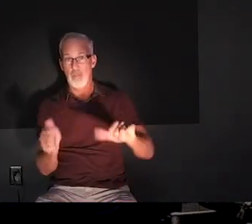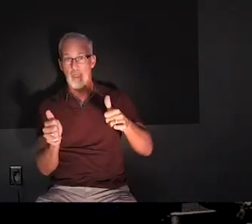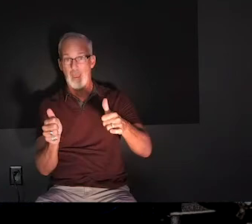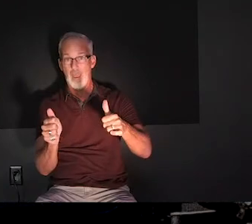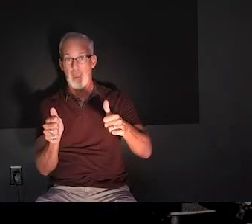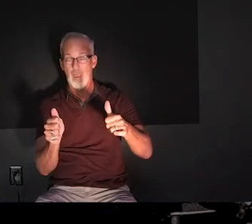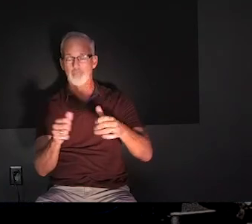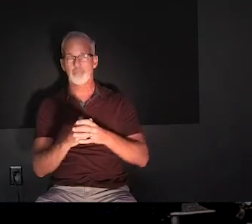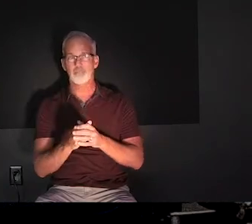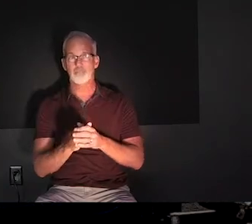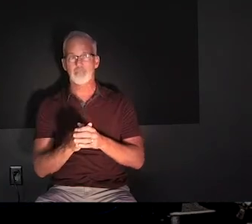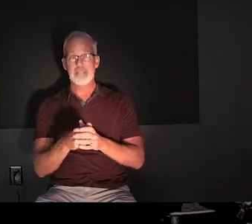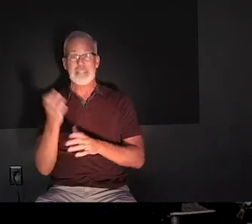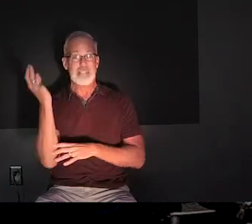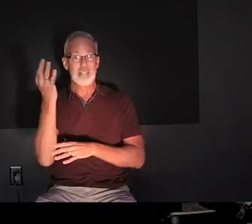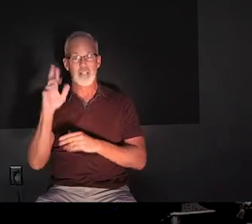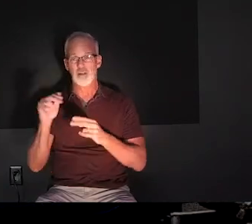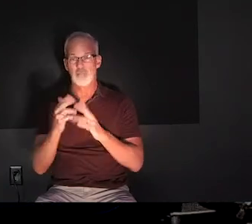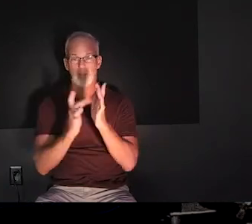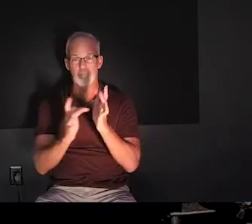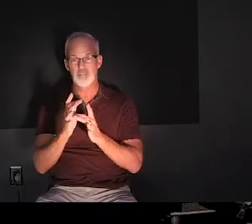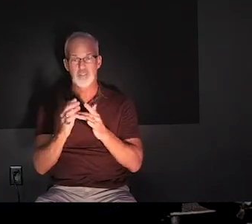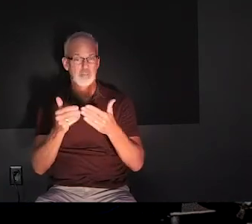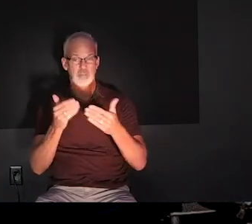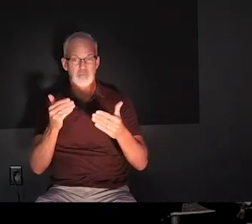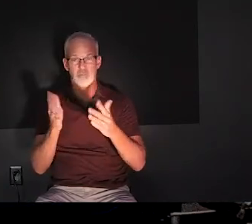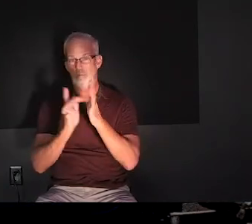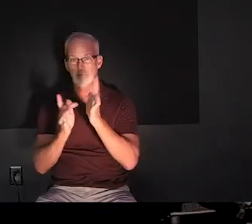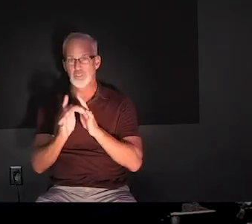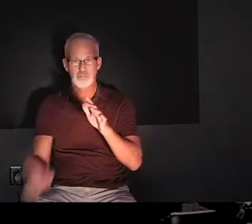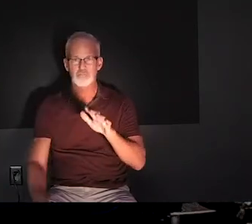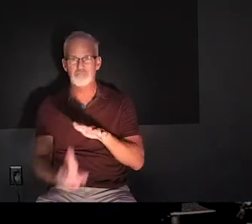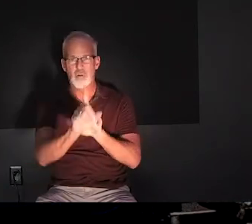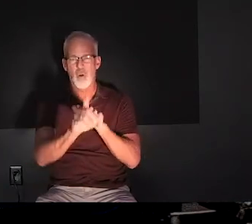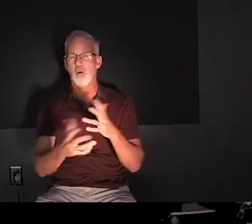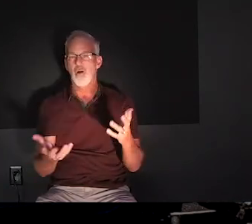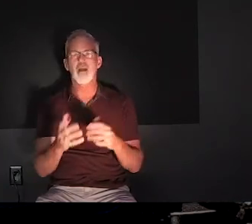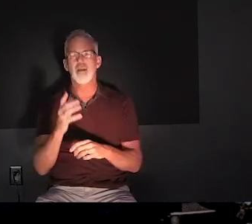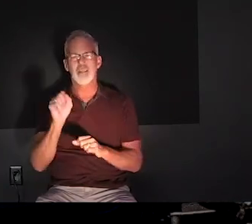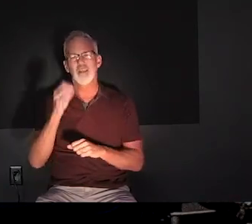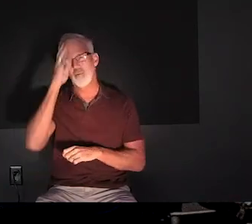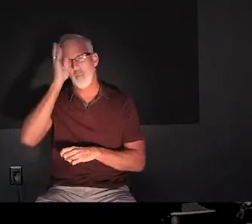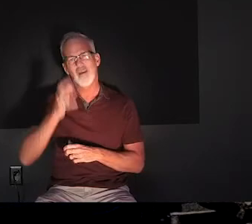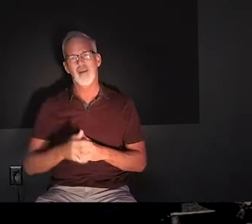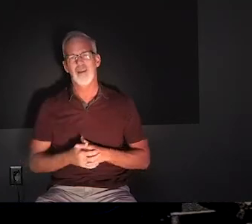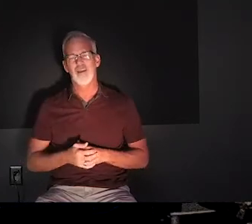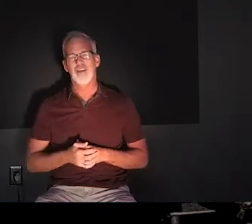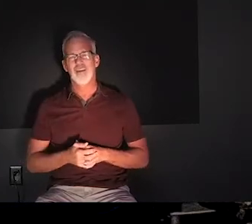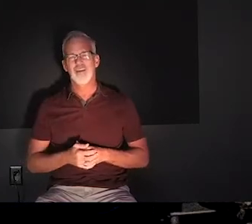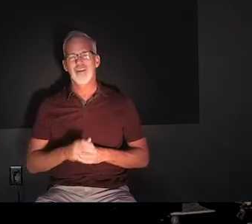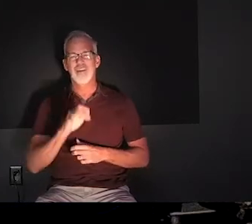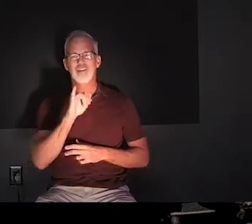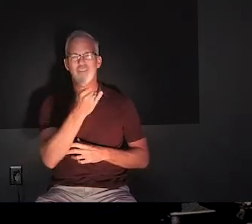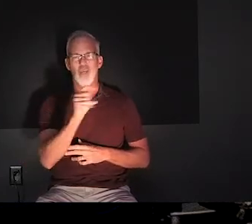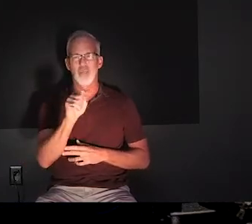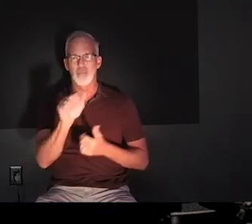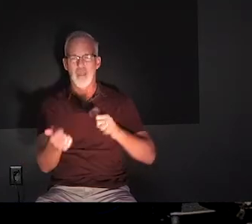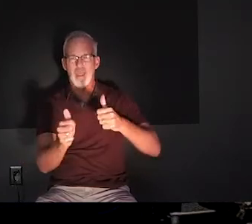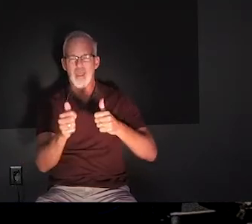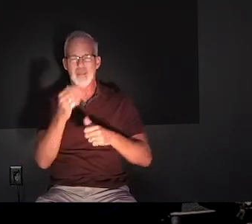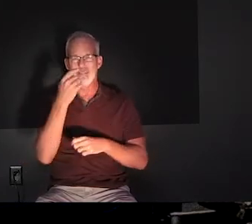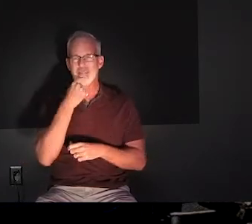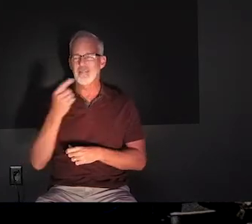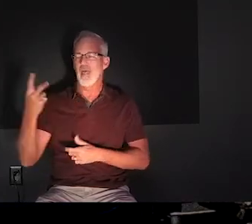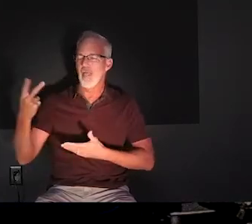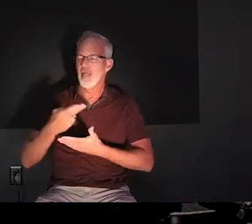the forerunner of Jesus Christ. The forerunner of Jesus Christ, could you imagine? John the Baptist saying, the Lamb of